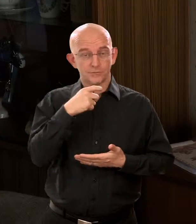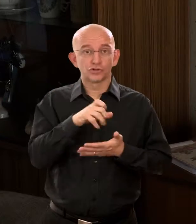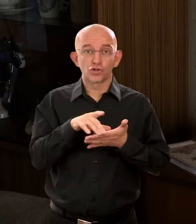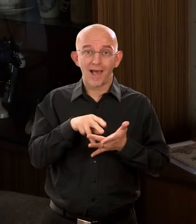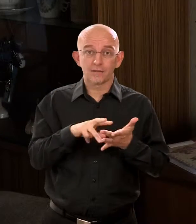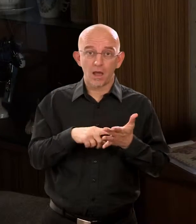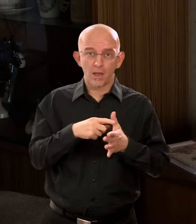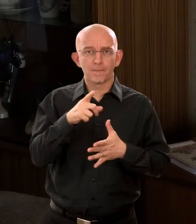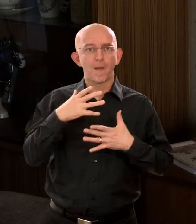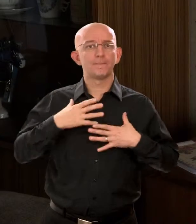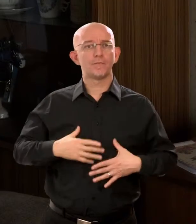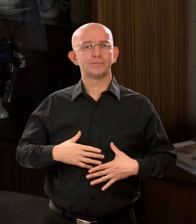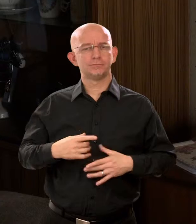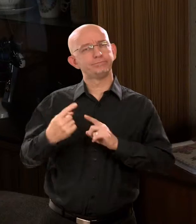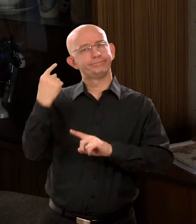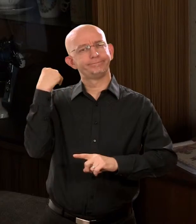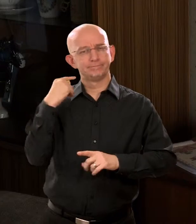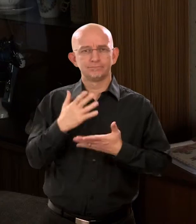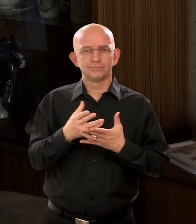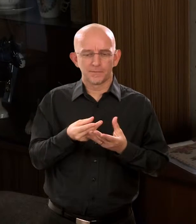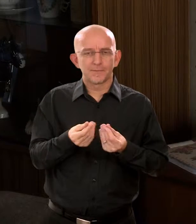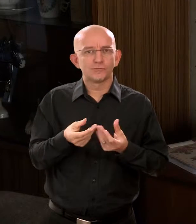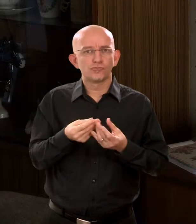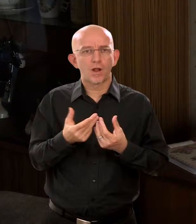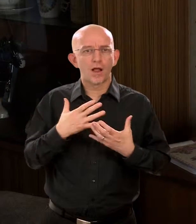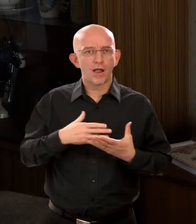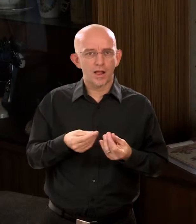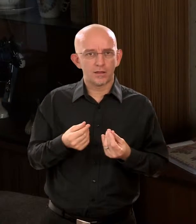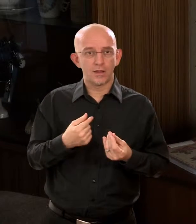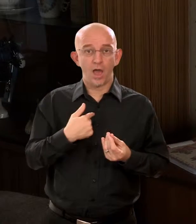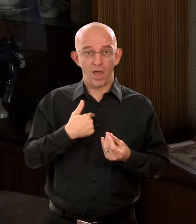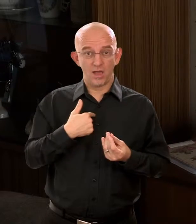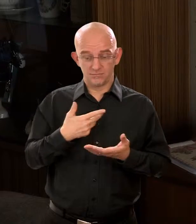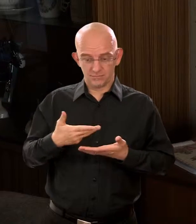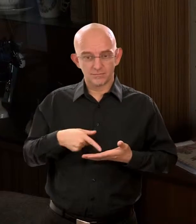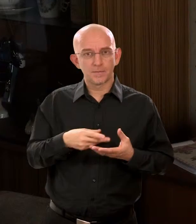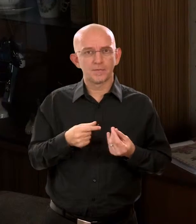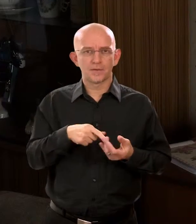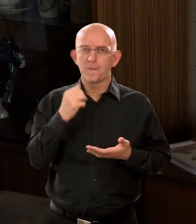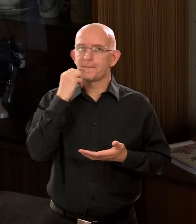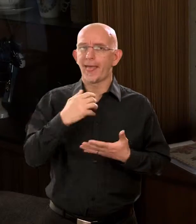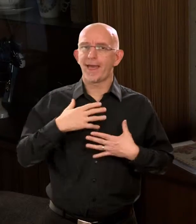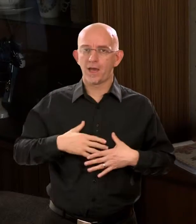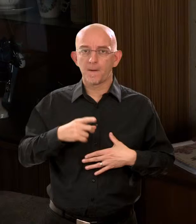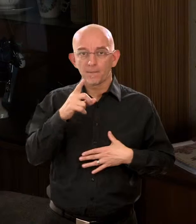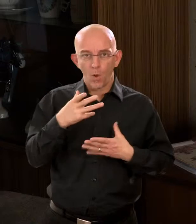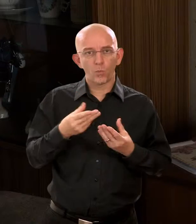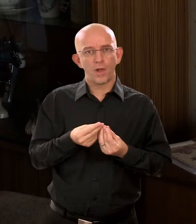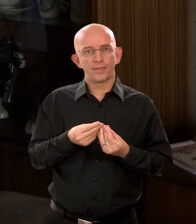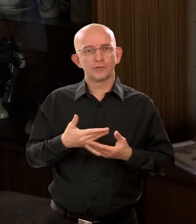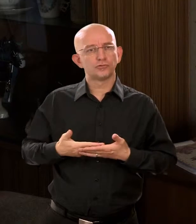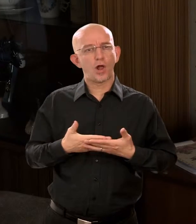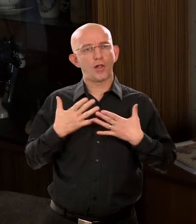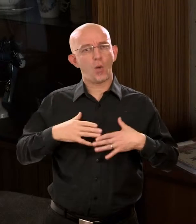was, in those days, was a material body. And the one I had was black